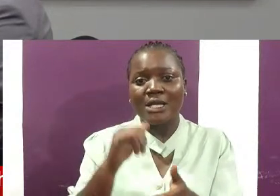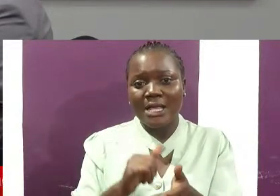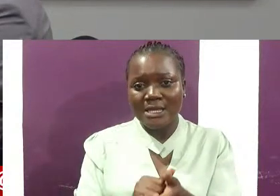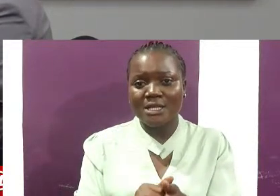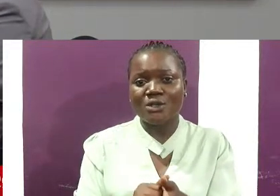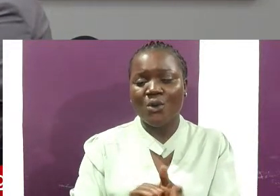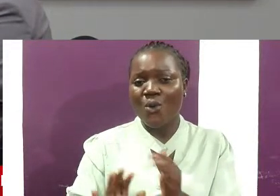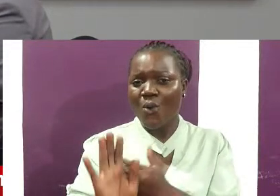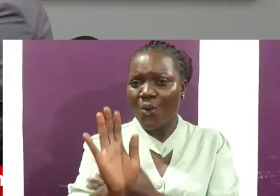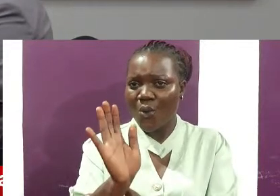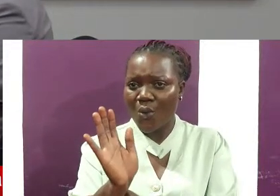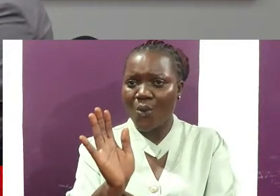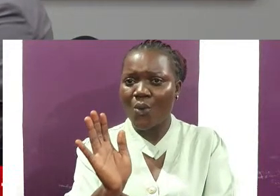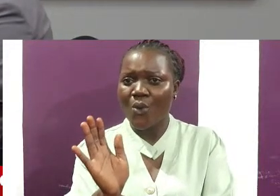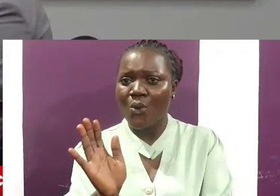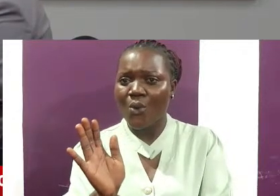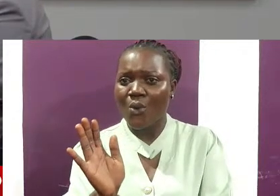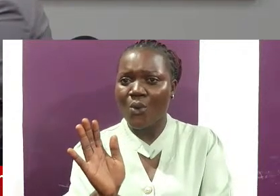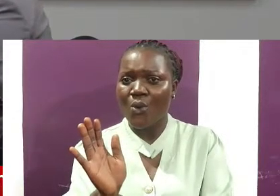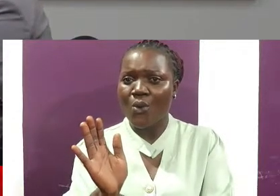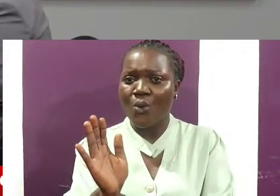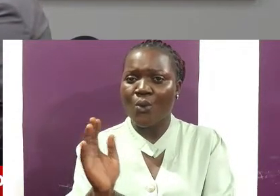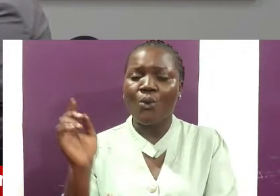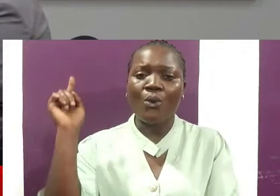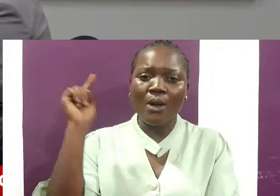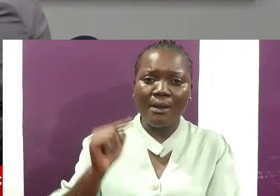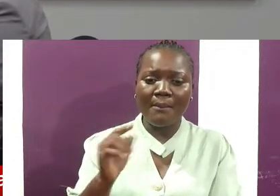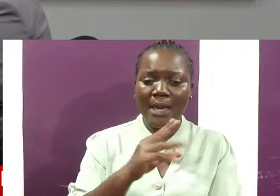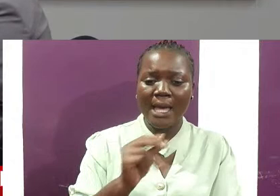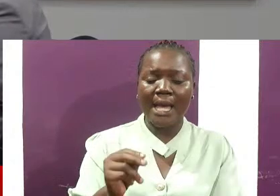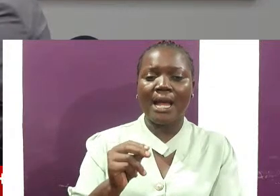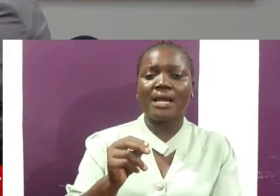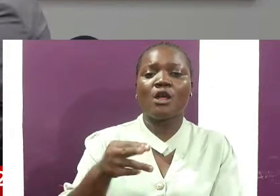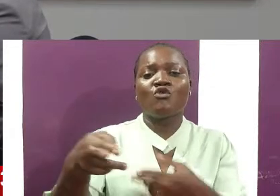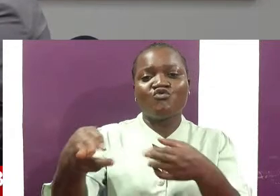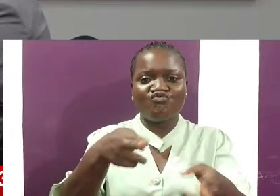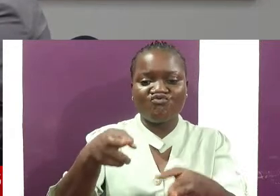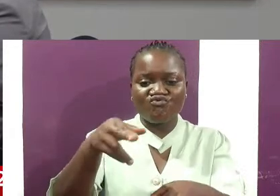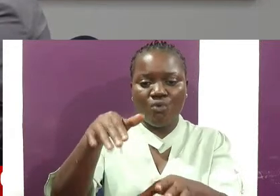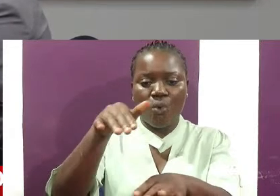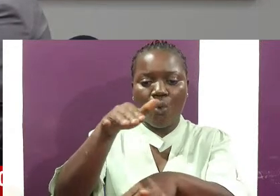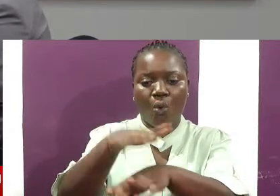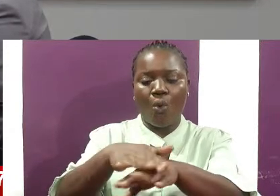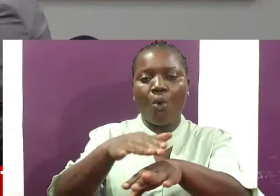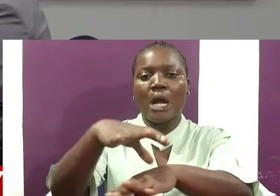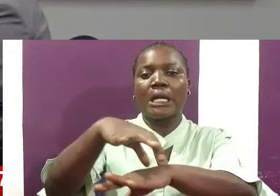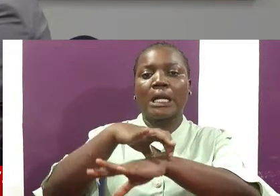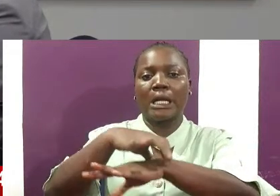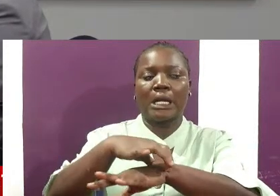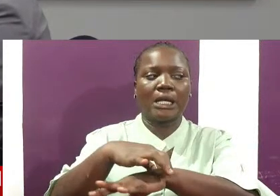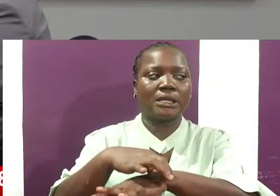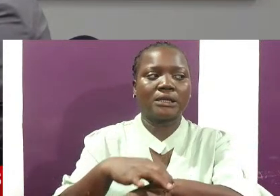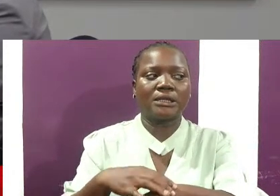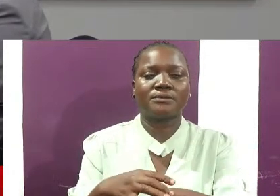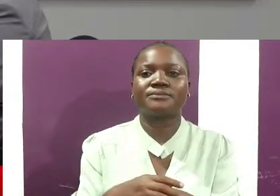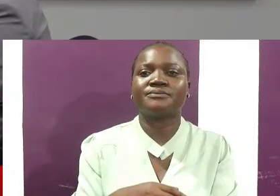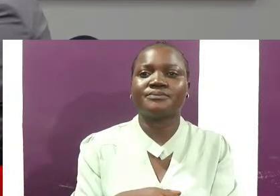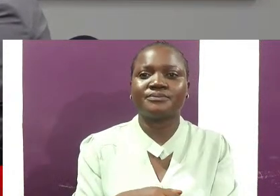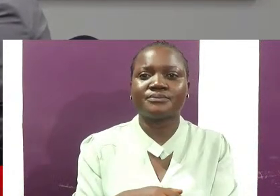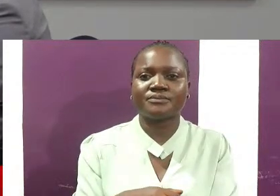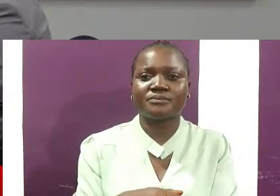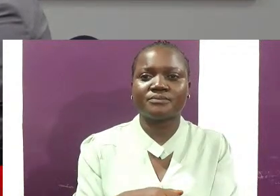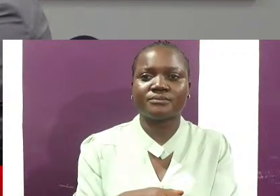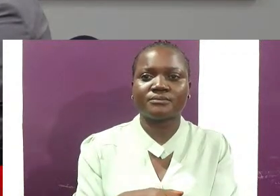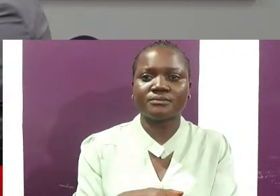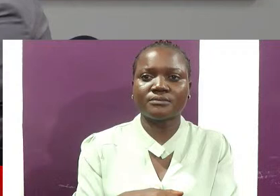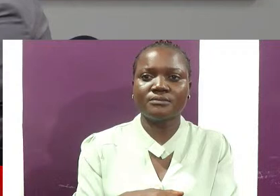earthly throne and reign on earth. Okay. But Daniel 2 destroys premillennialism out the water